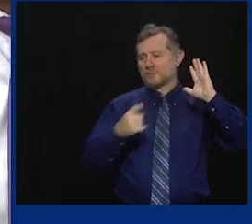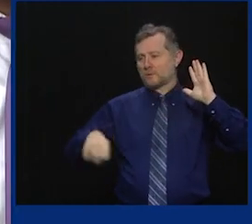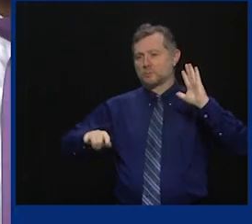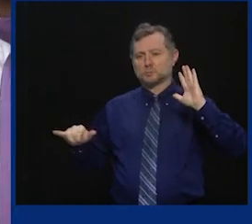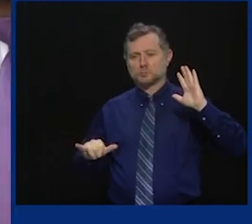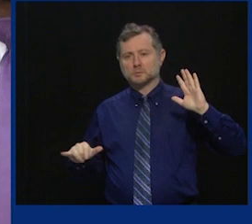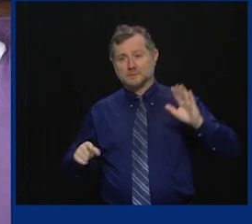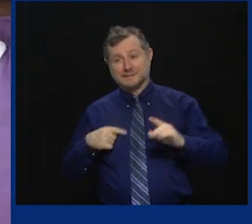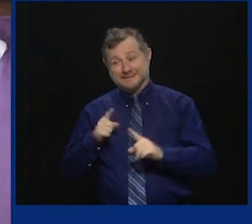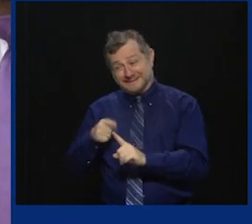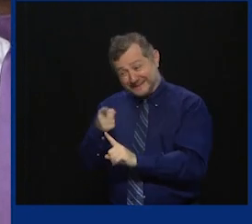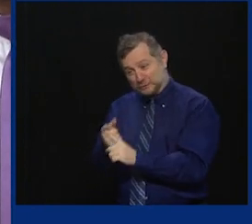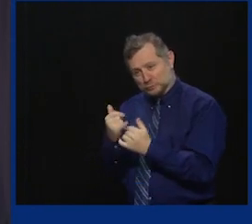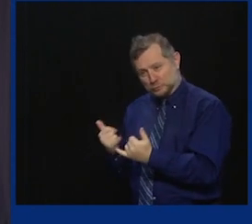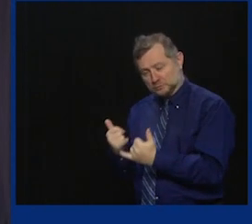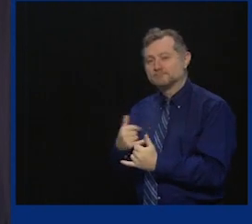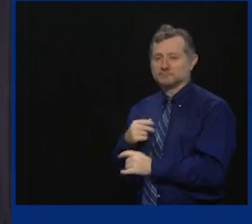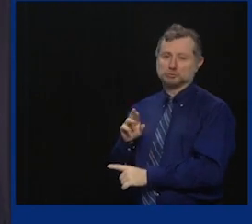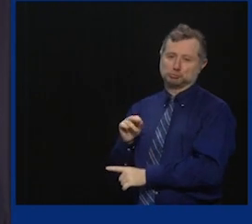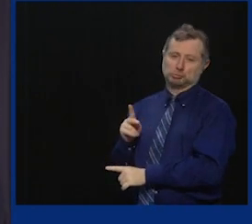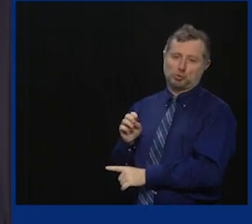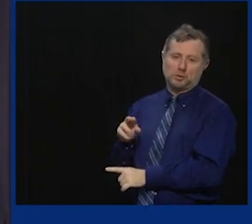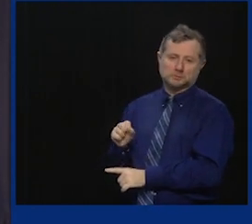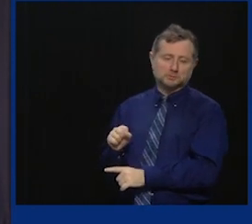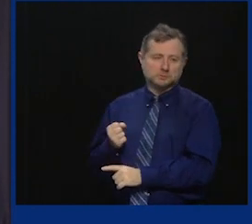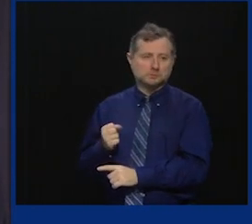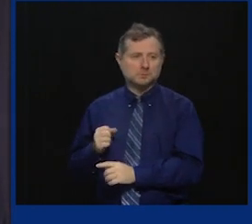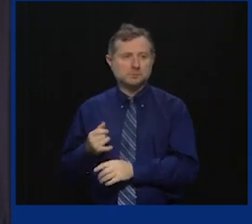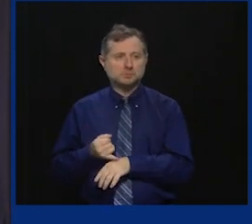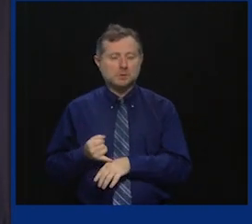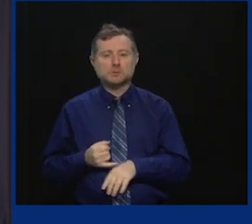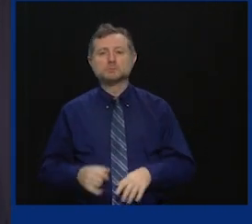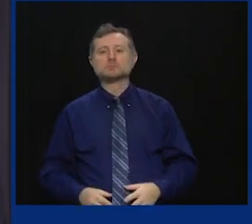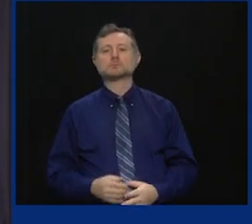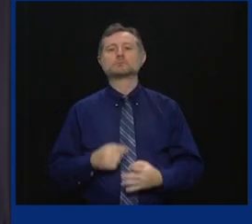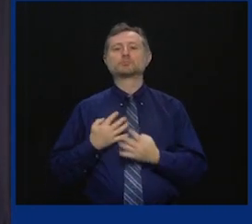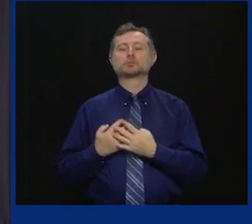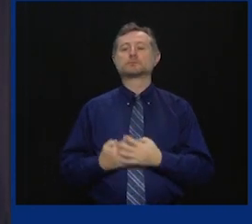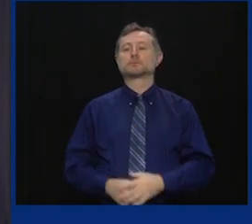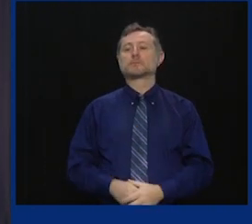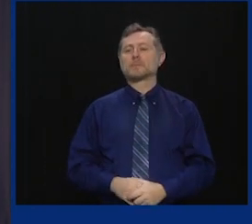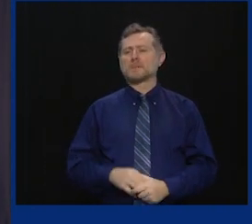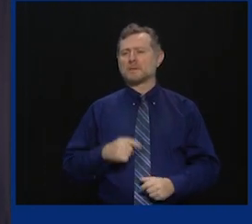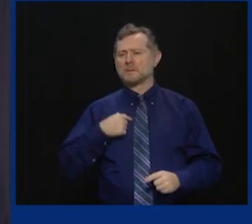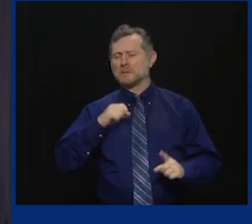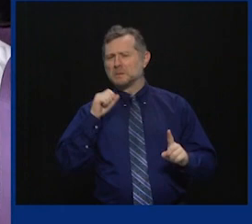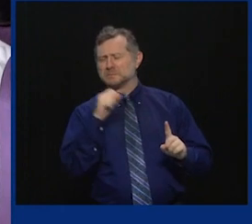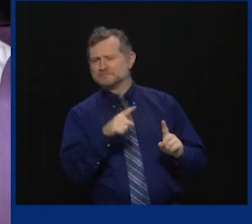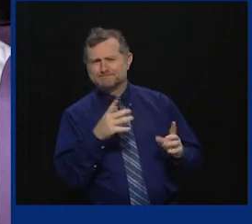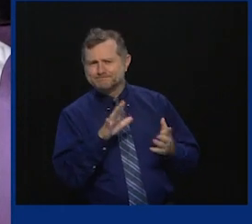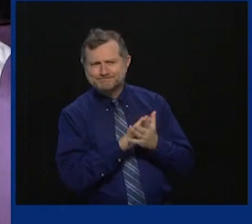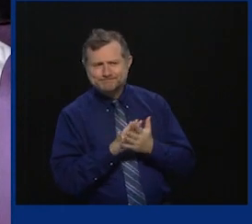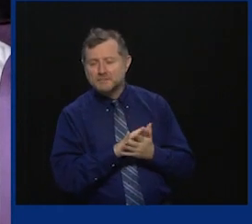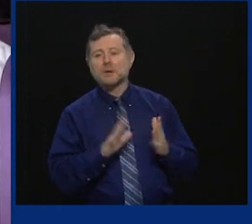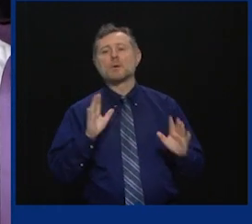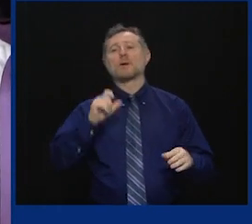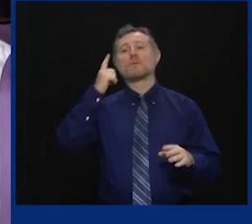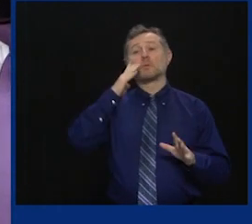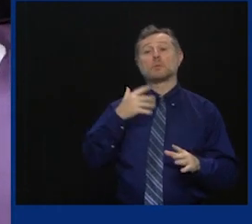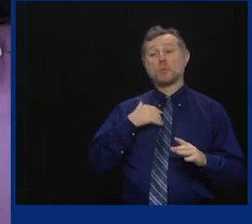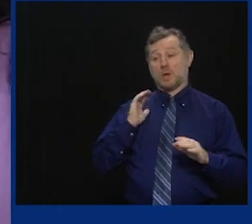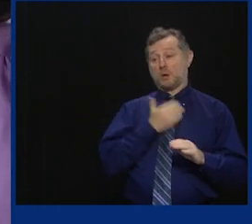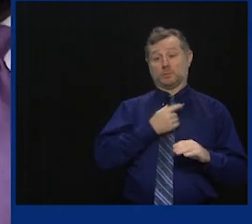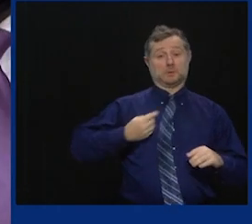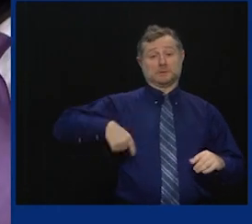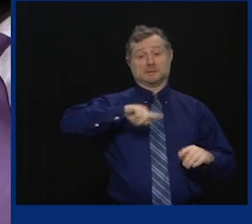you spoken with Mayor de Blasio about the release and he's on board? Our team has been working very closely, and what we've actually done with